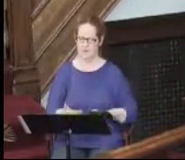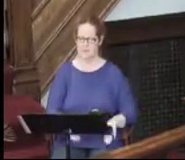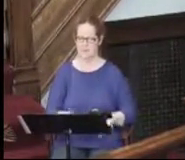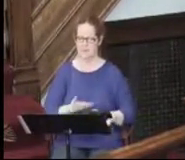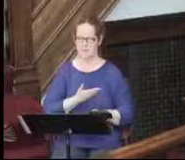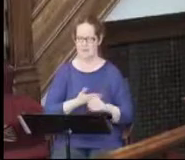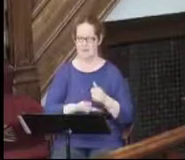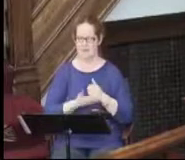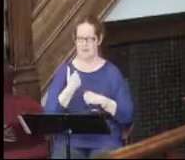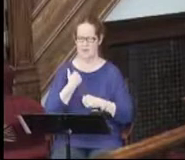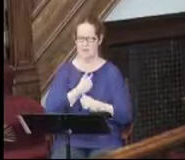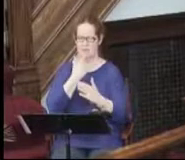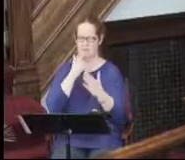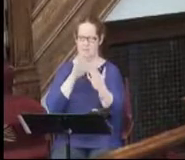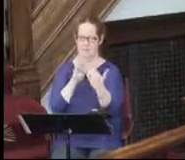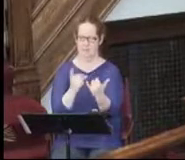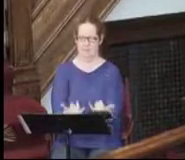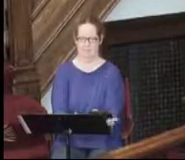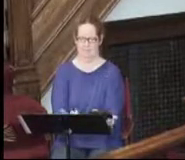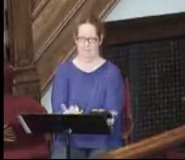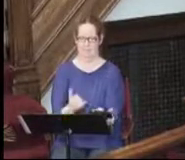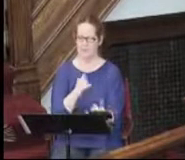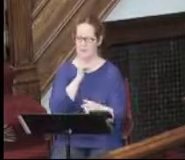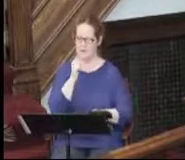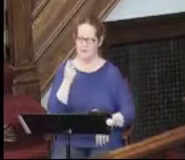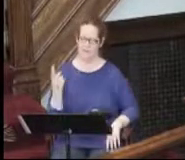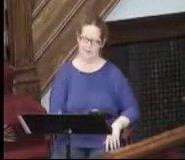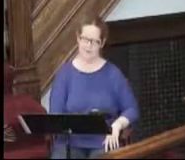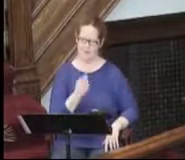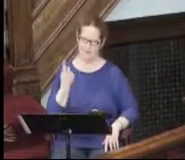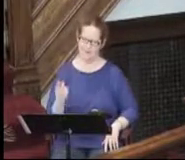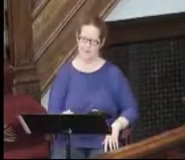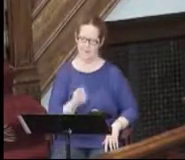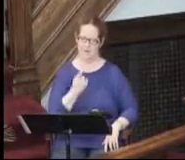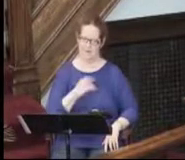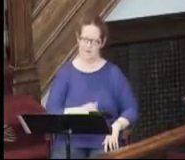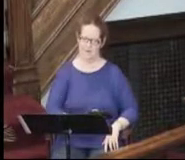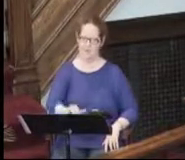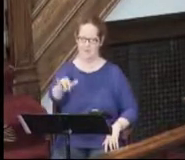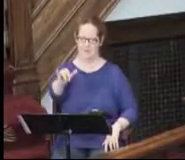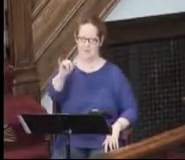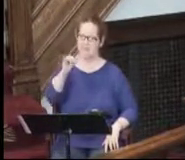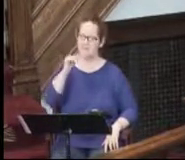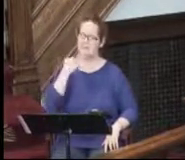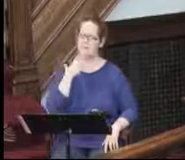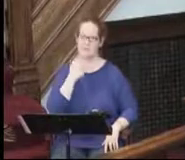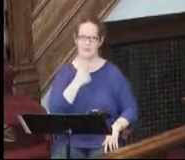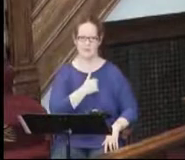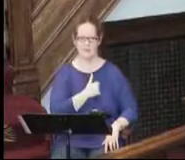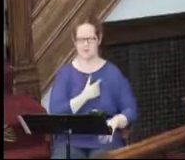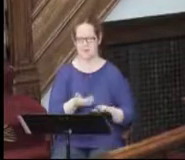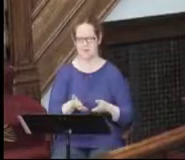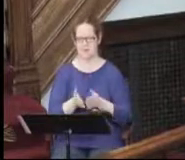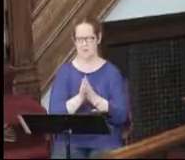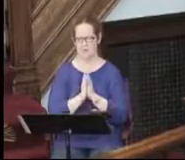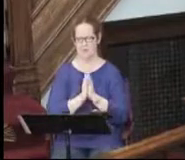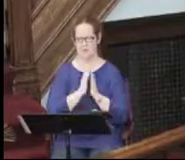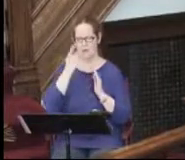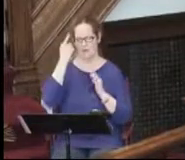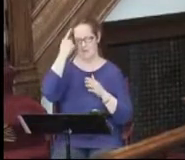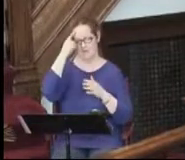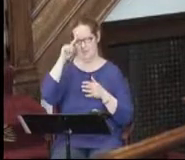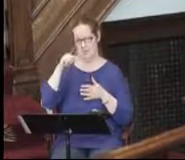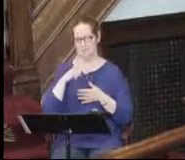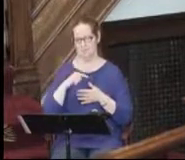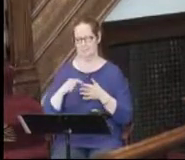Where there is death, help us to say goodbye for now and not forever. We pray